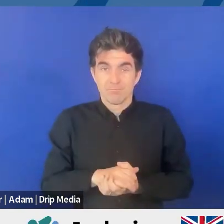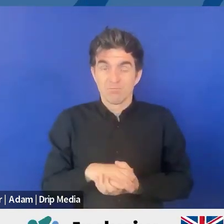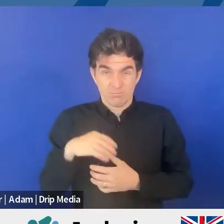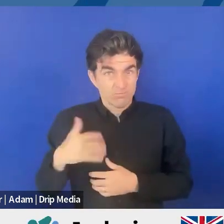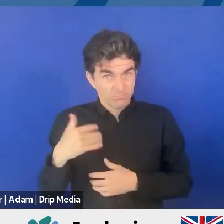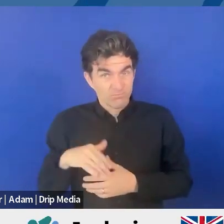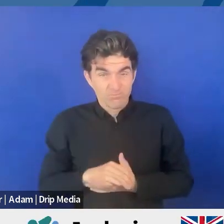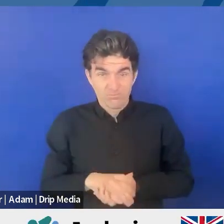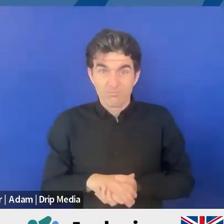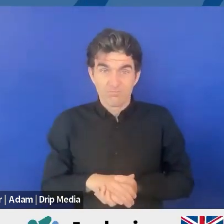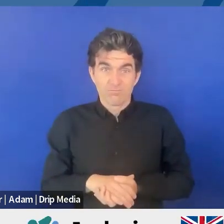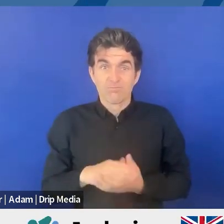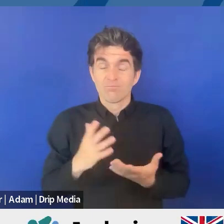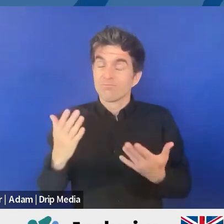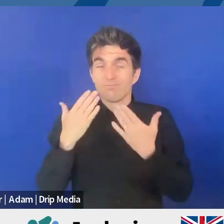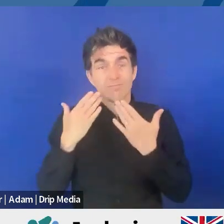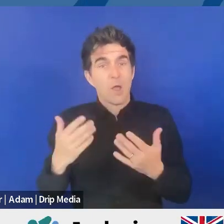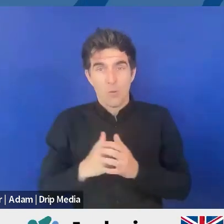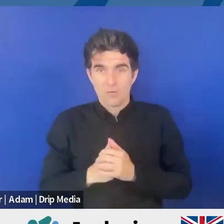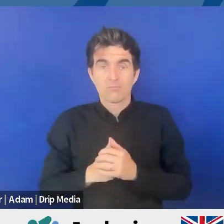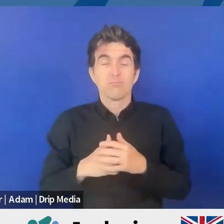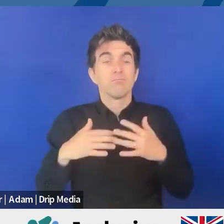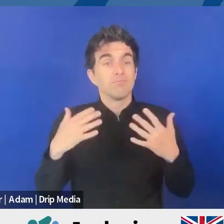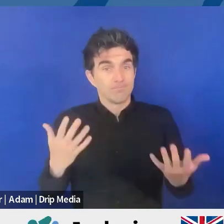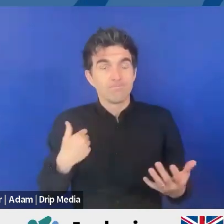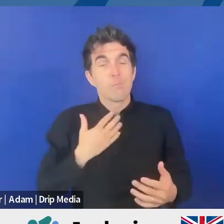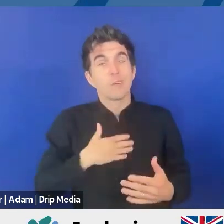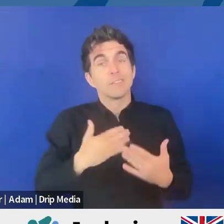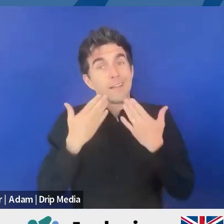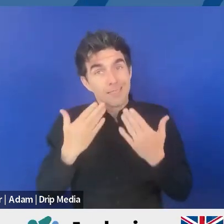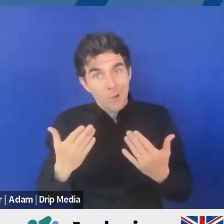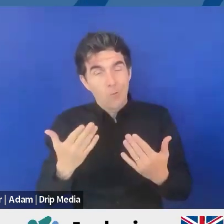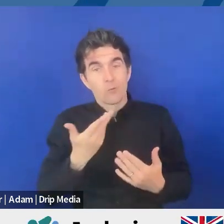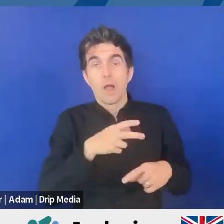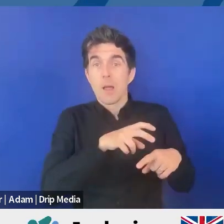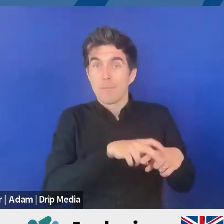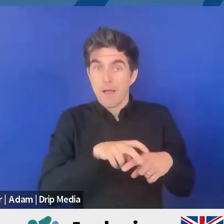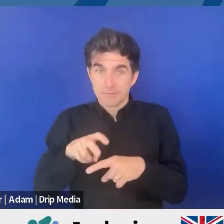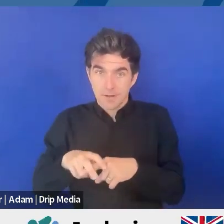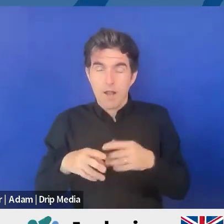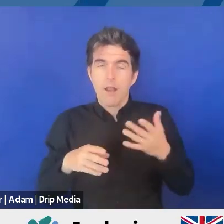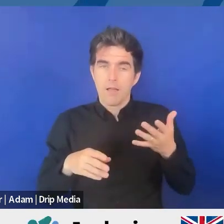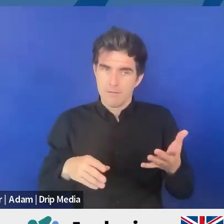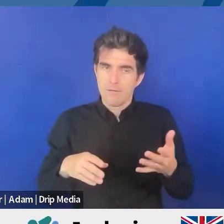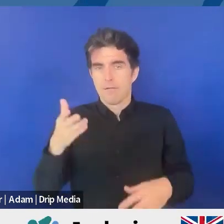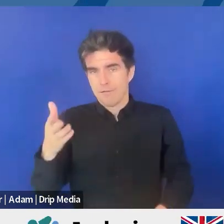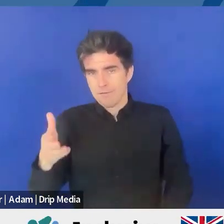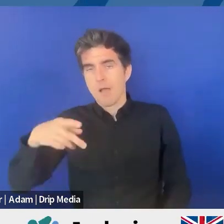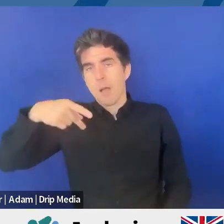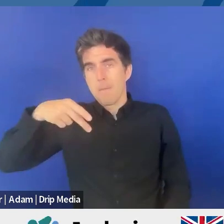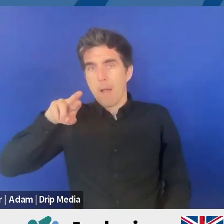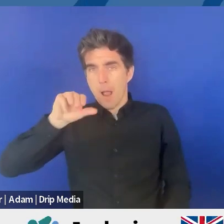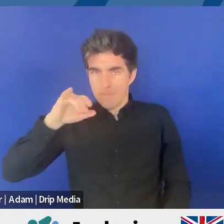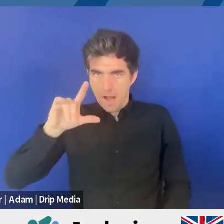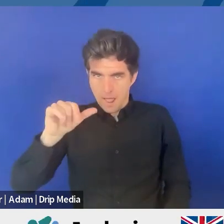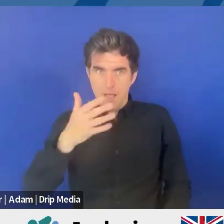well. Thank you so much. Maybe with this, I would like to thank all our panelists, Pramila, Ian, Caroline, thank